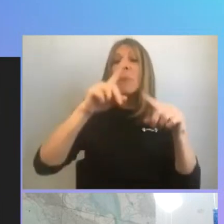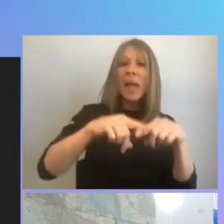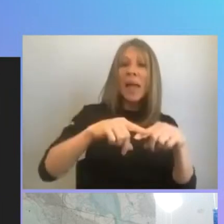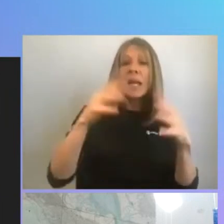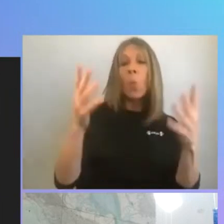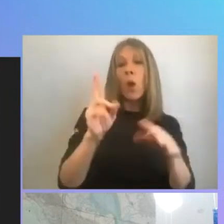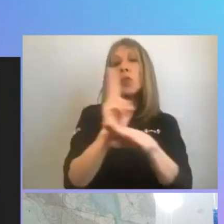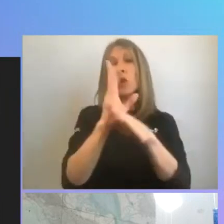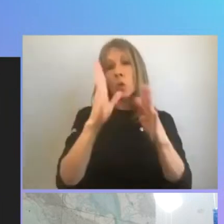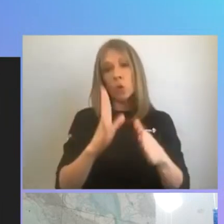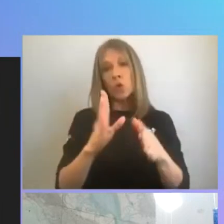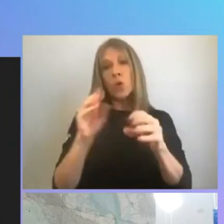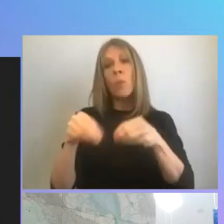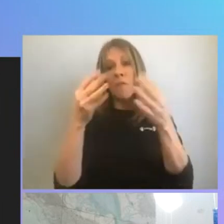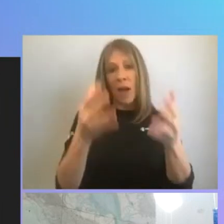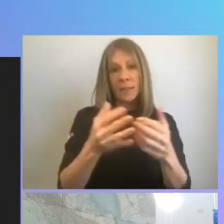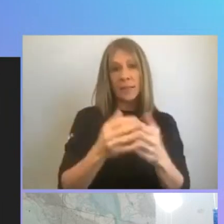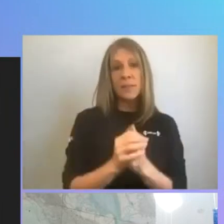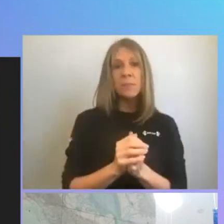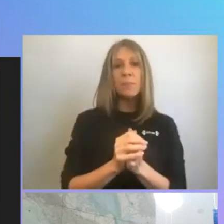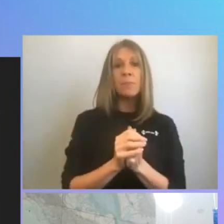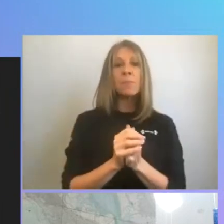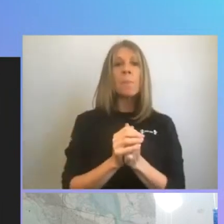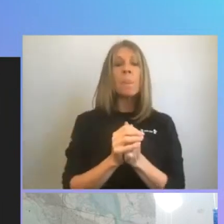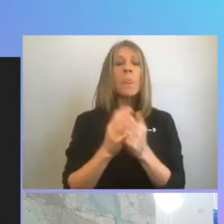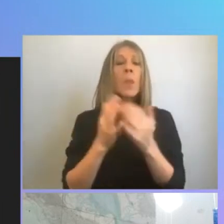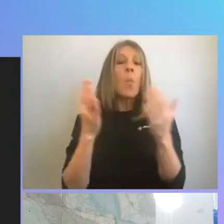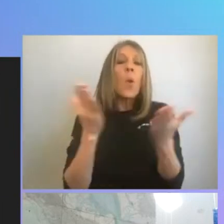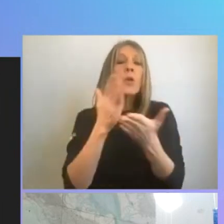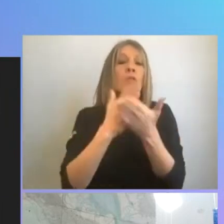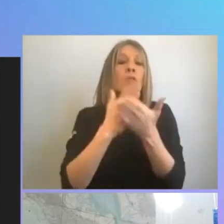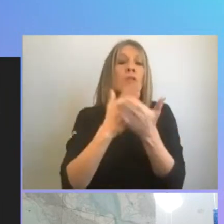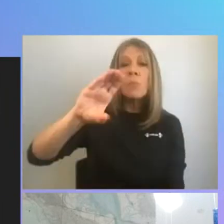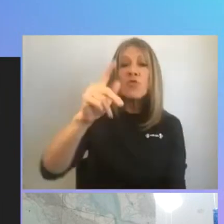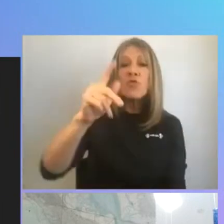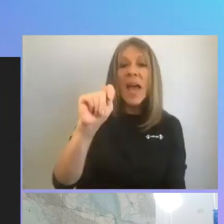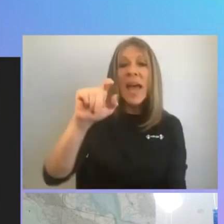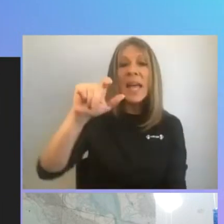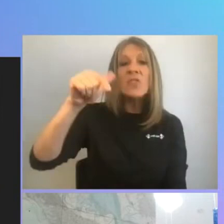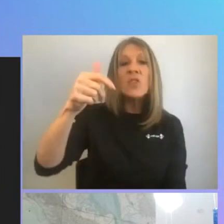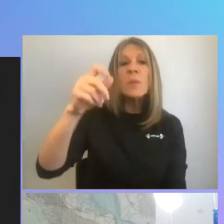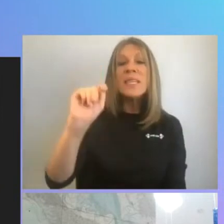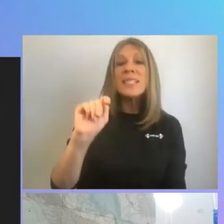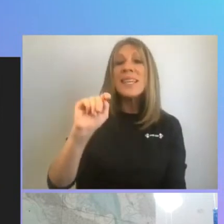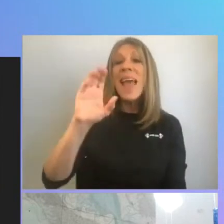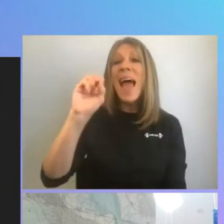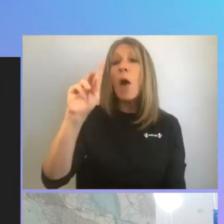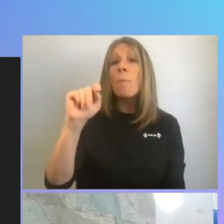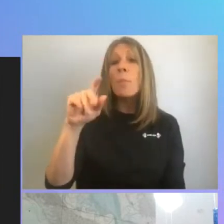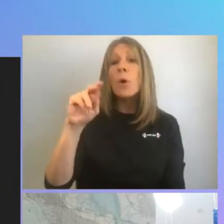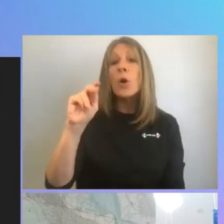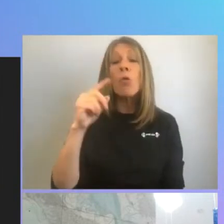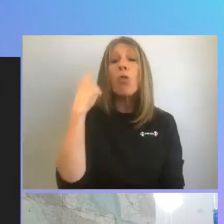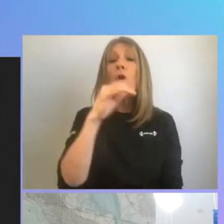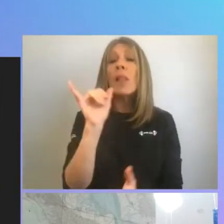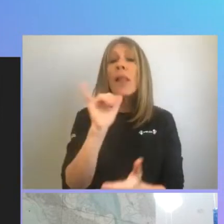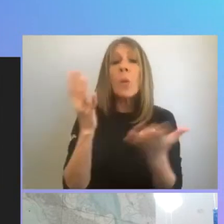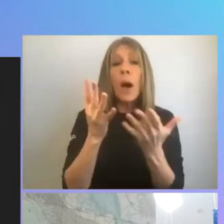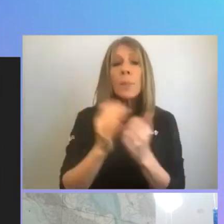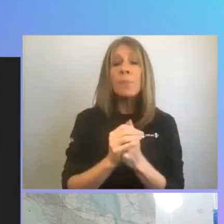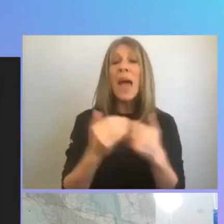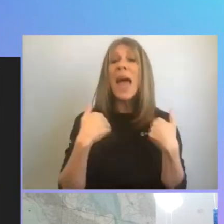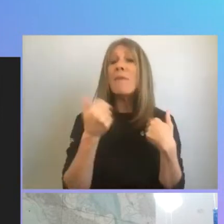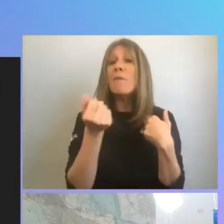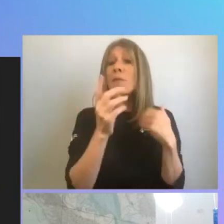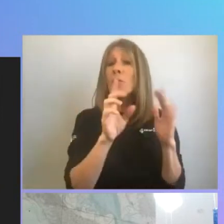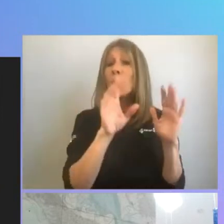provides it. So what does some ChatGPT output look like? So I have a couple of